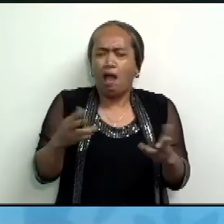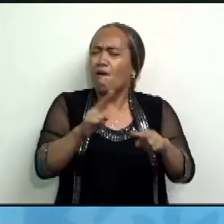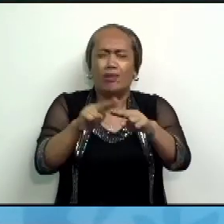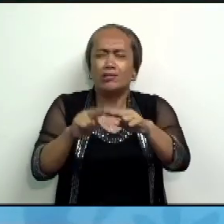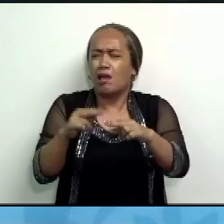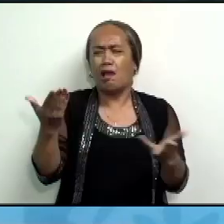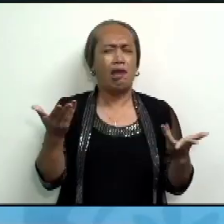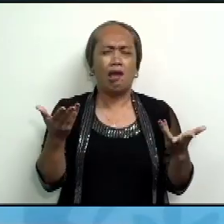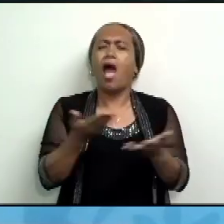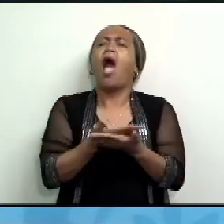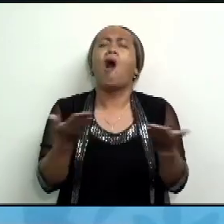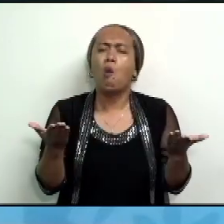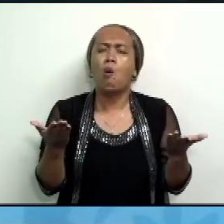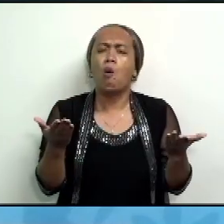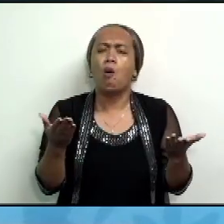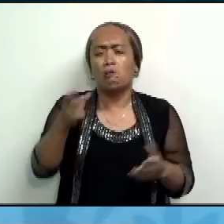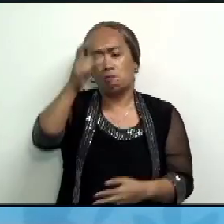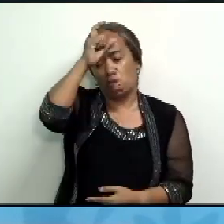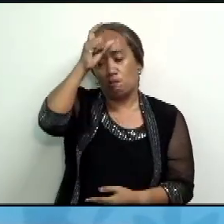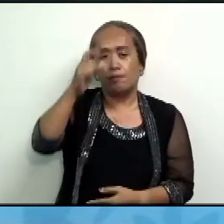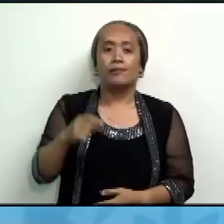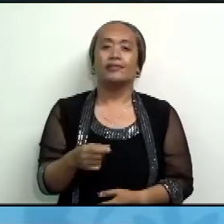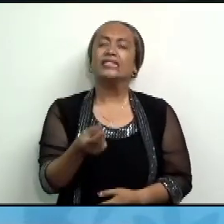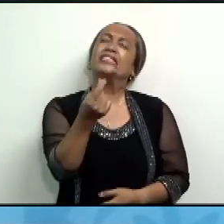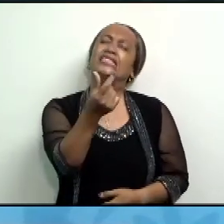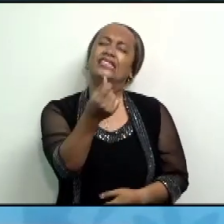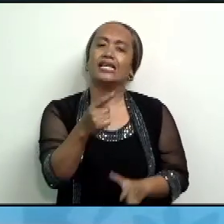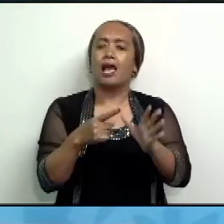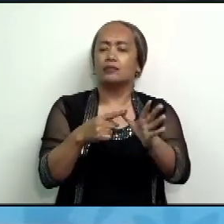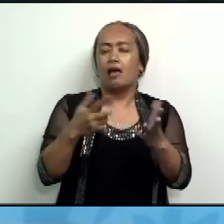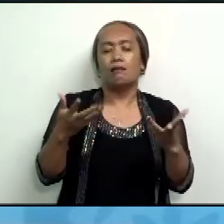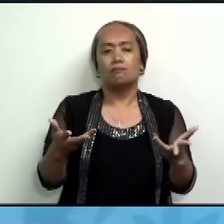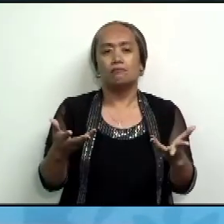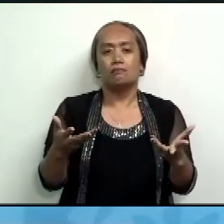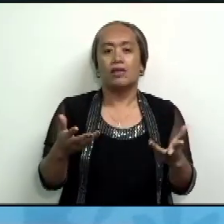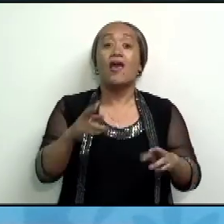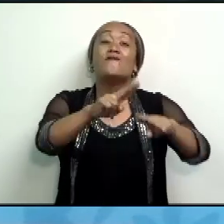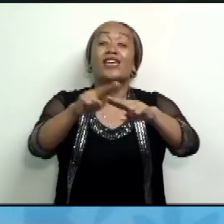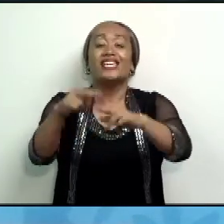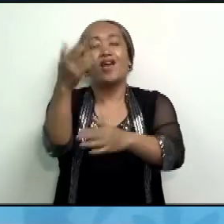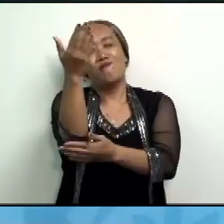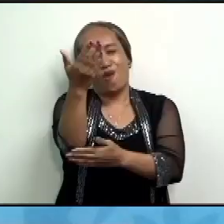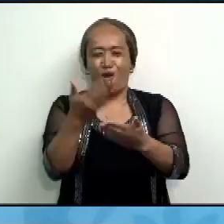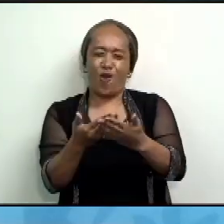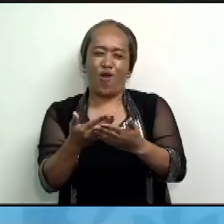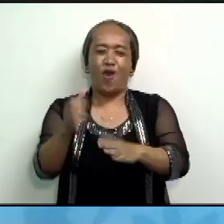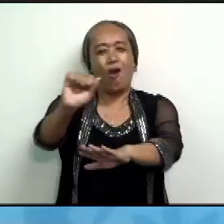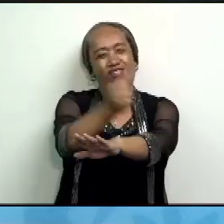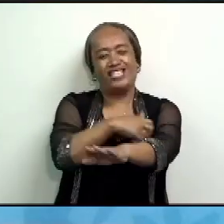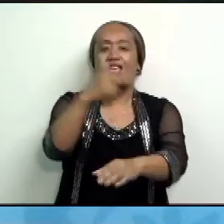Fiji? The answer is simple. Fiji depends on fuel from